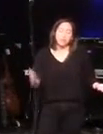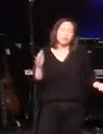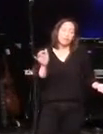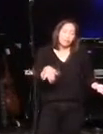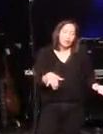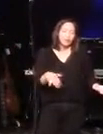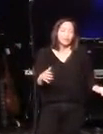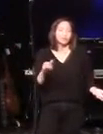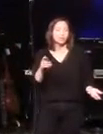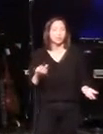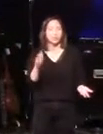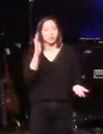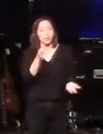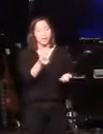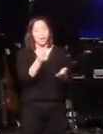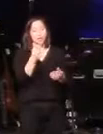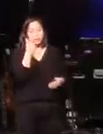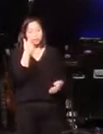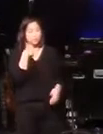They didn't ask.